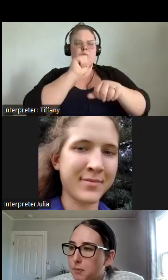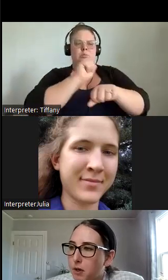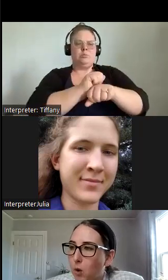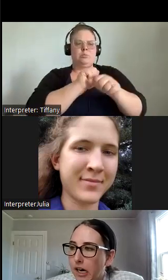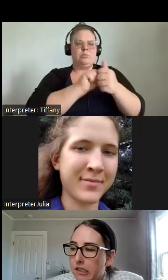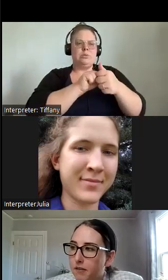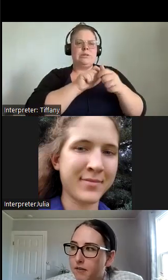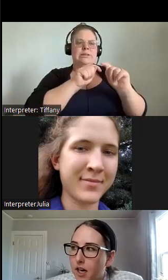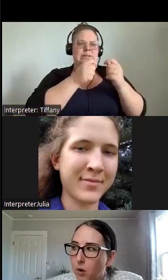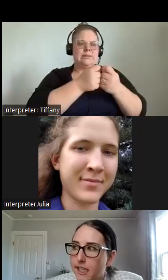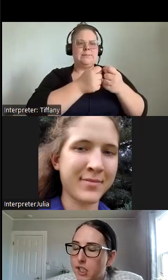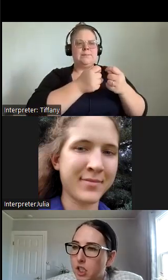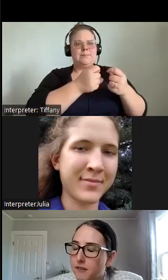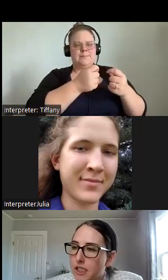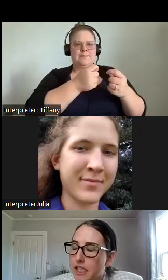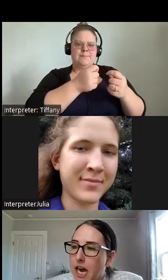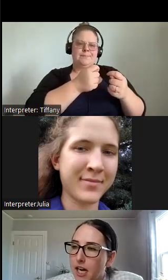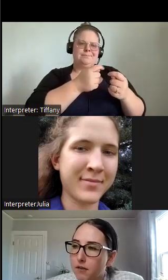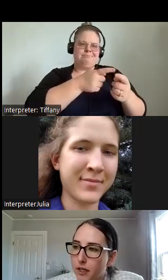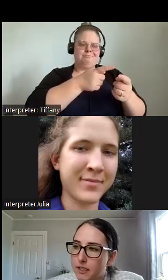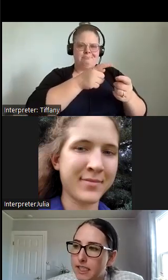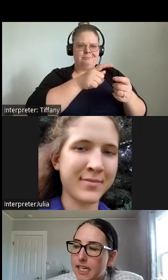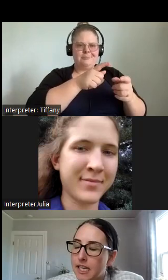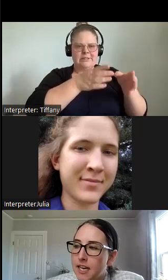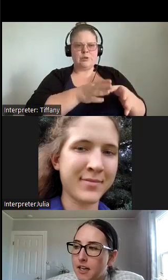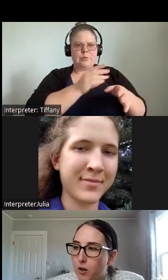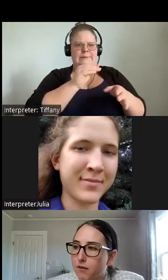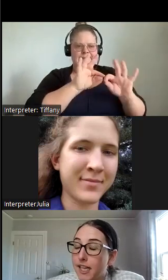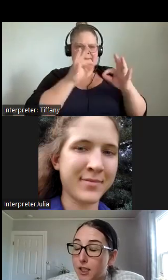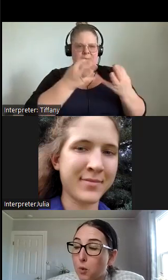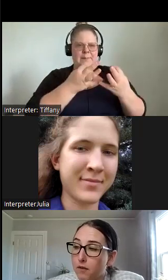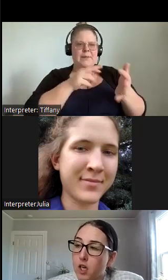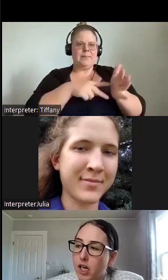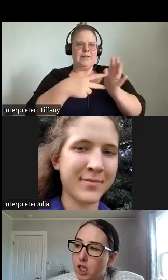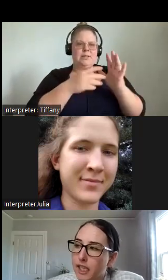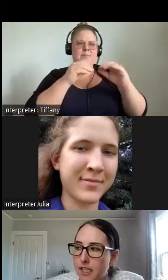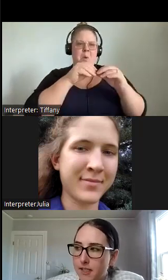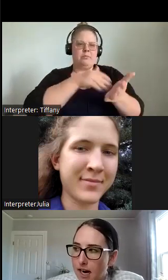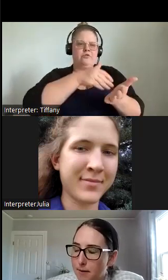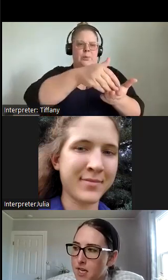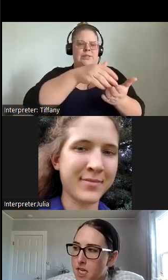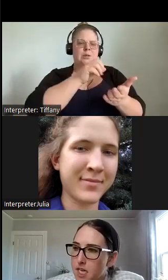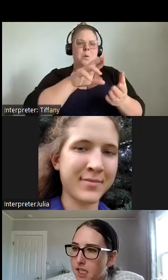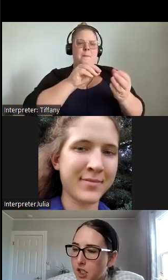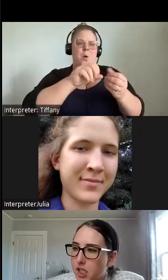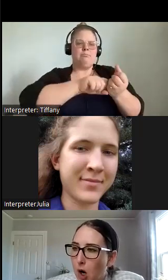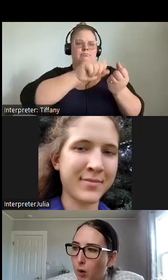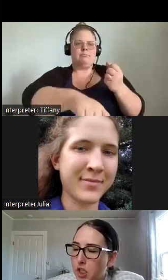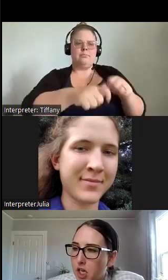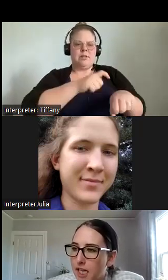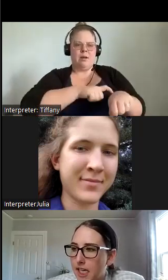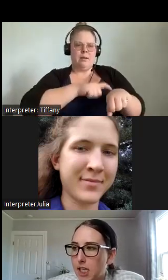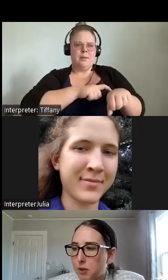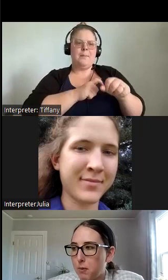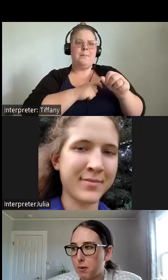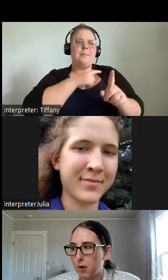Care management requires delivery of care coordination services at a higher frequency or for a greater length of time, in addition to